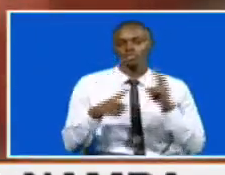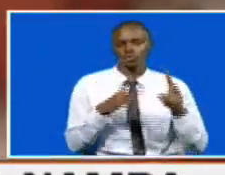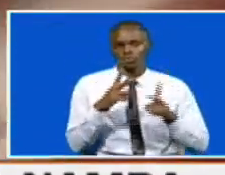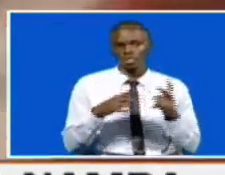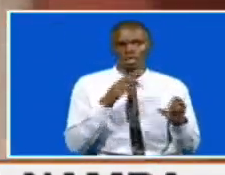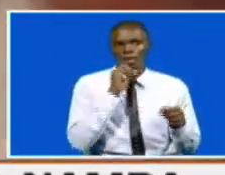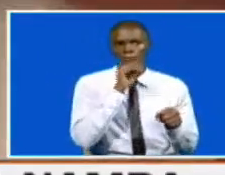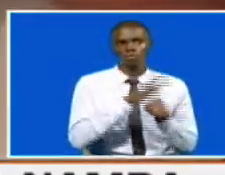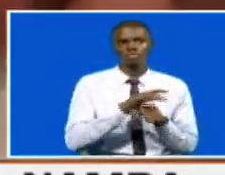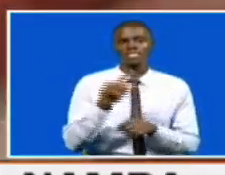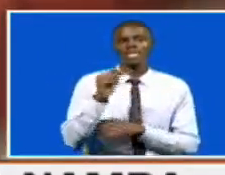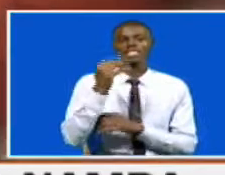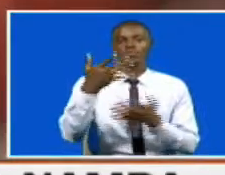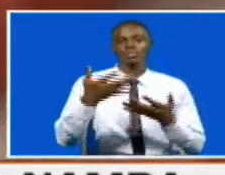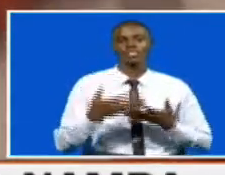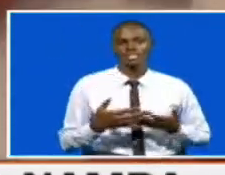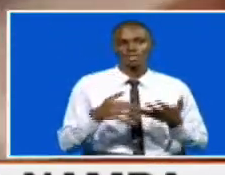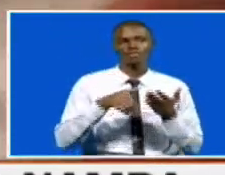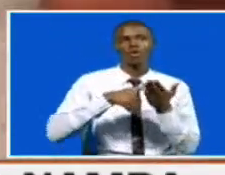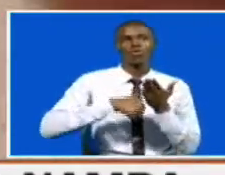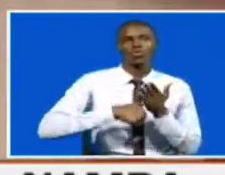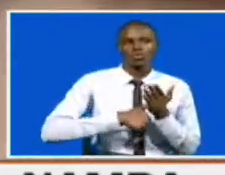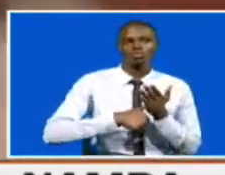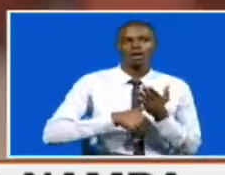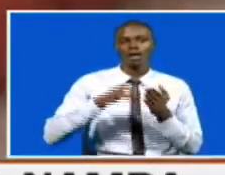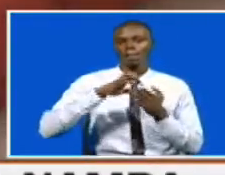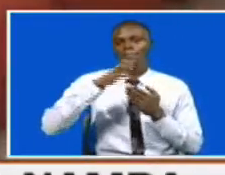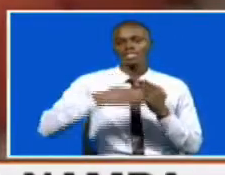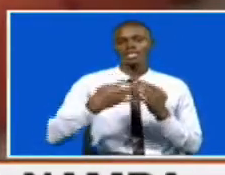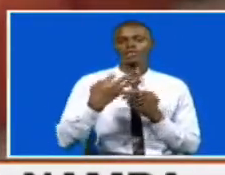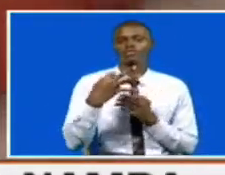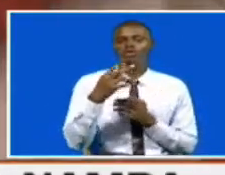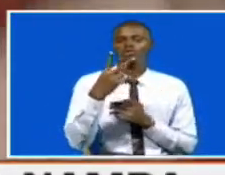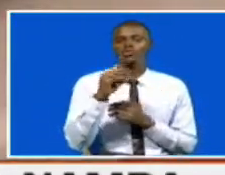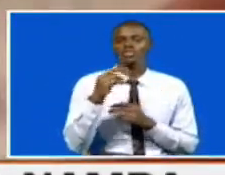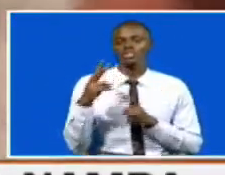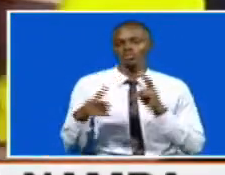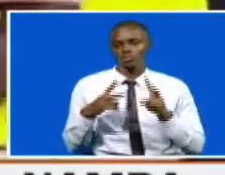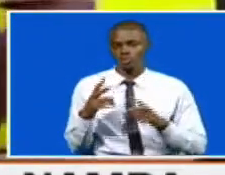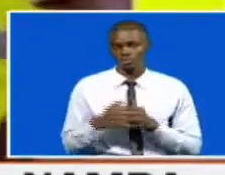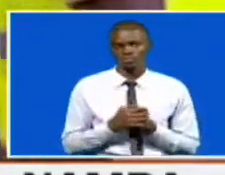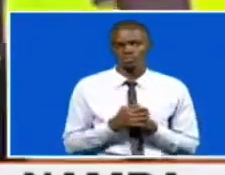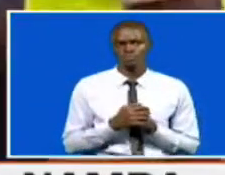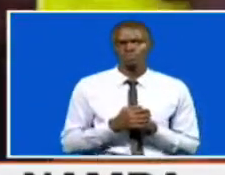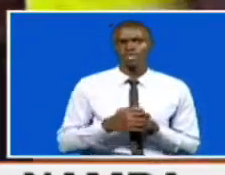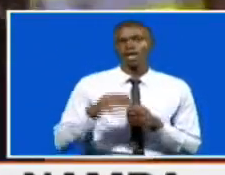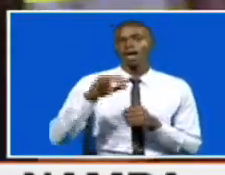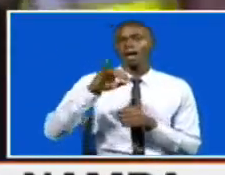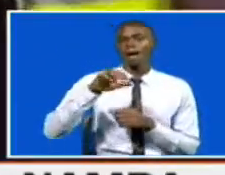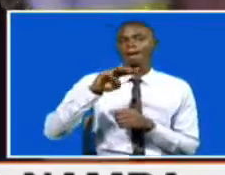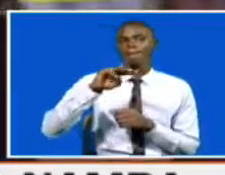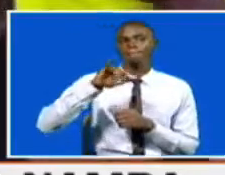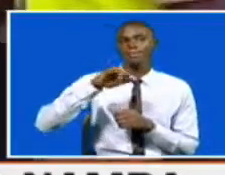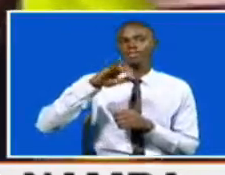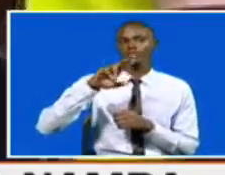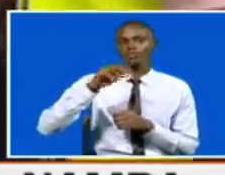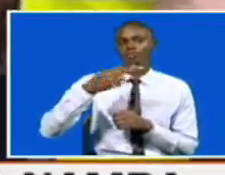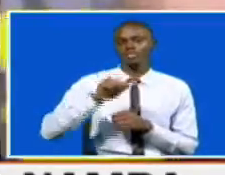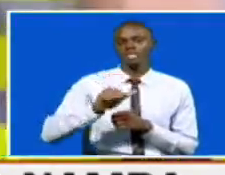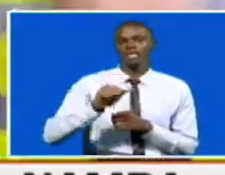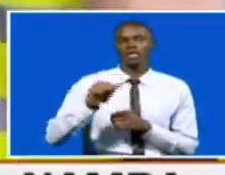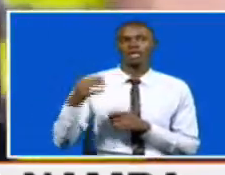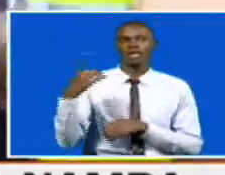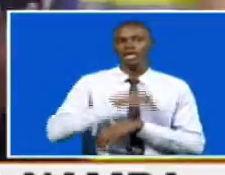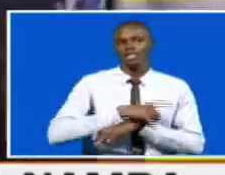that Kenyans would receive their Huduma cards by the end of 2020. And on Mashujaa Day 2020, the